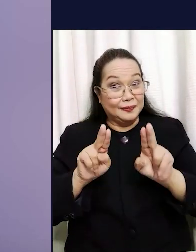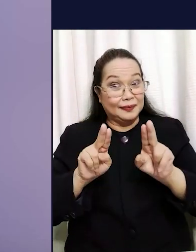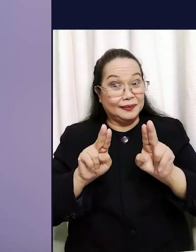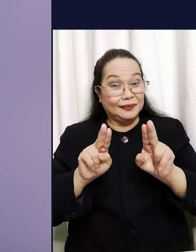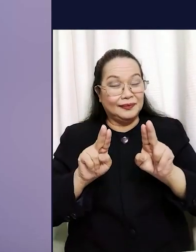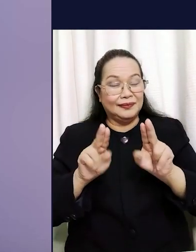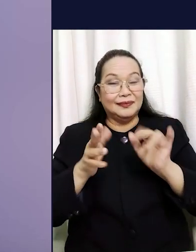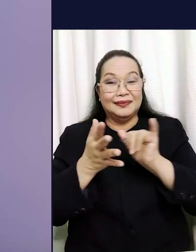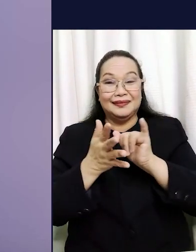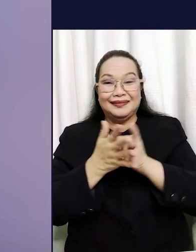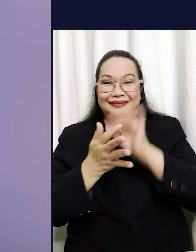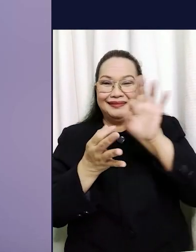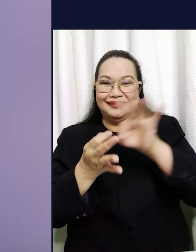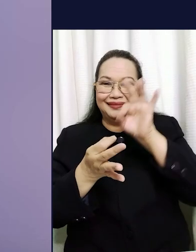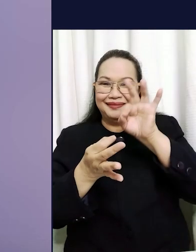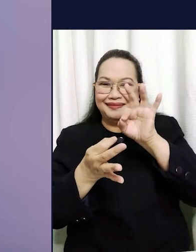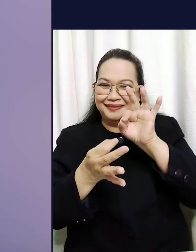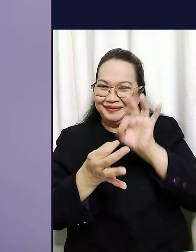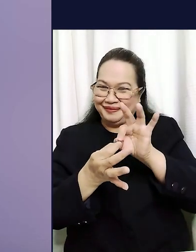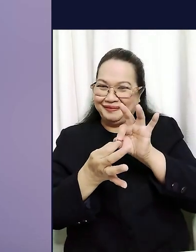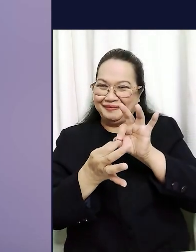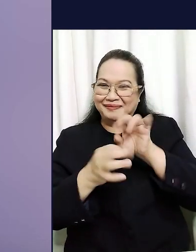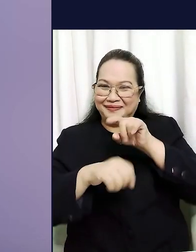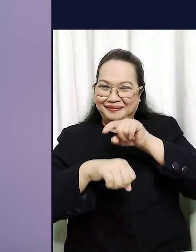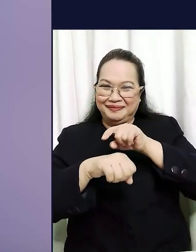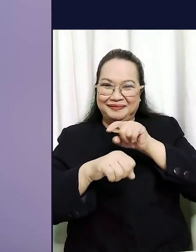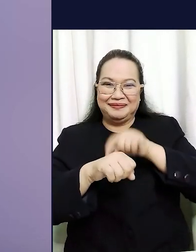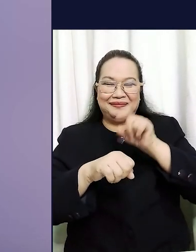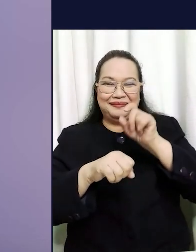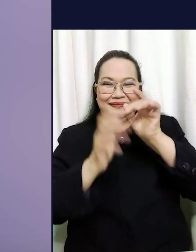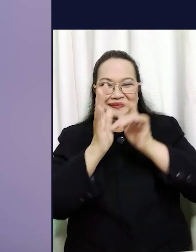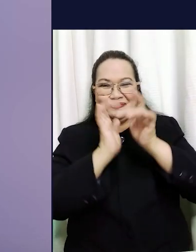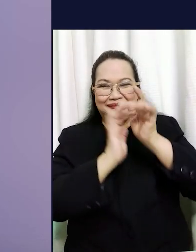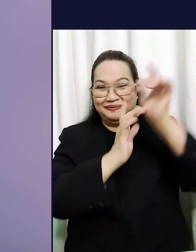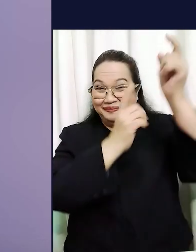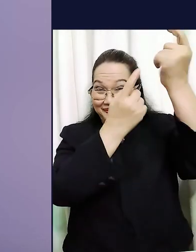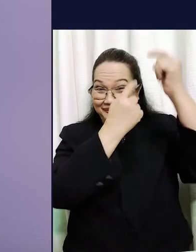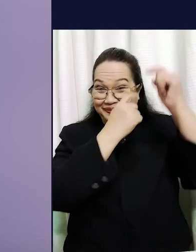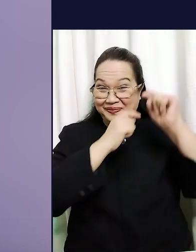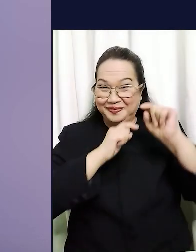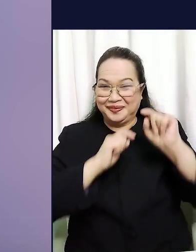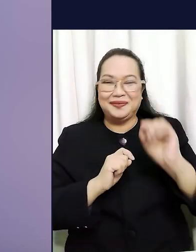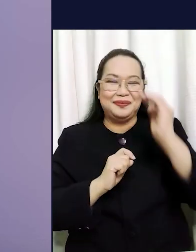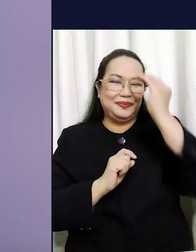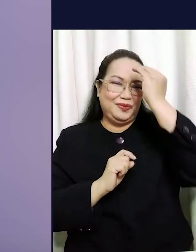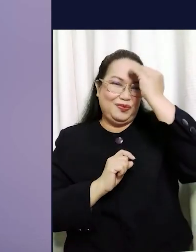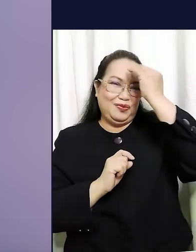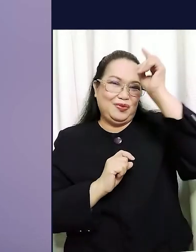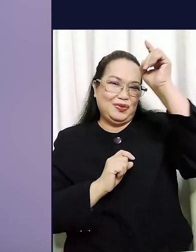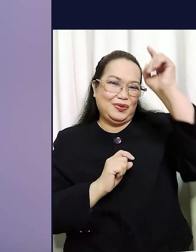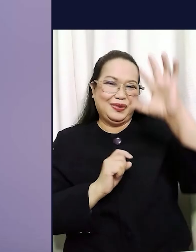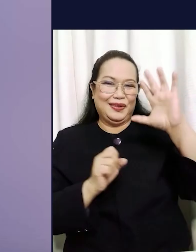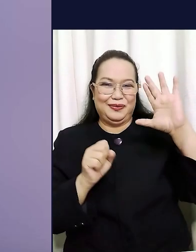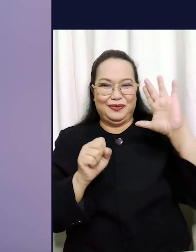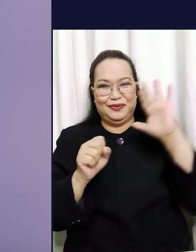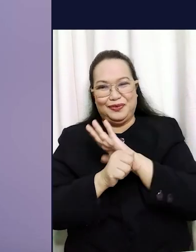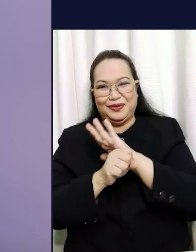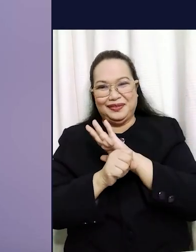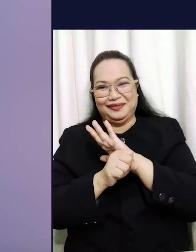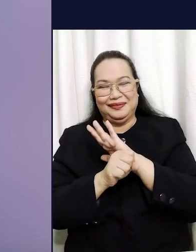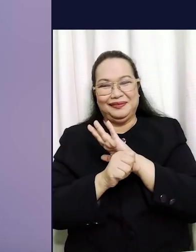of men will be fully and complete when that which is